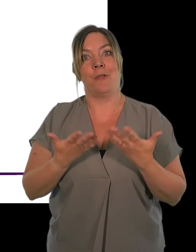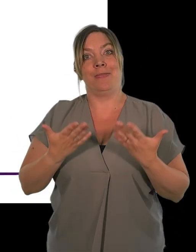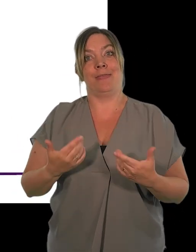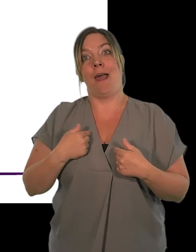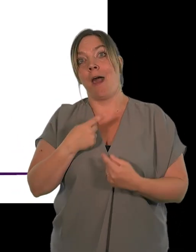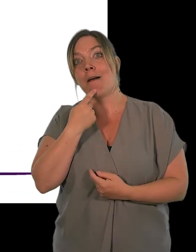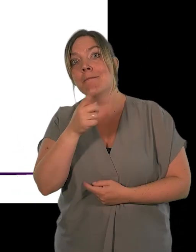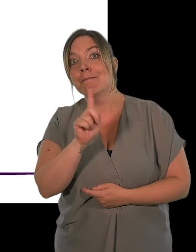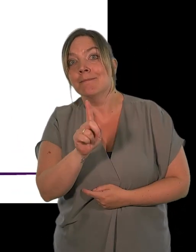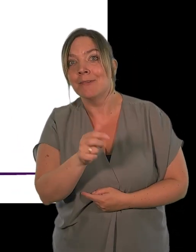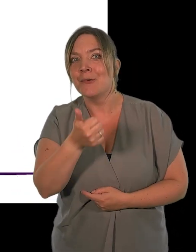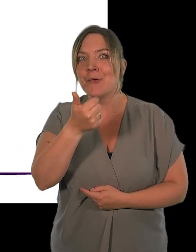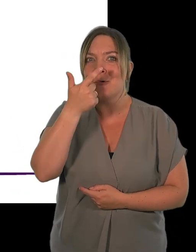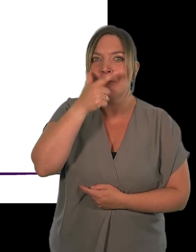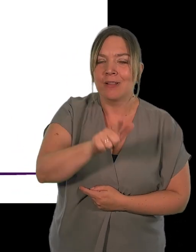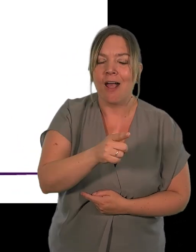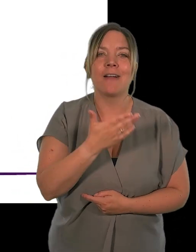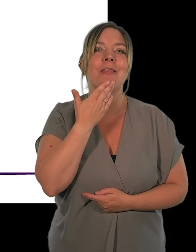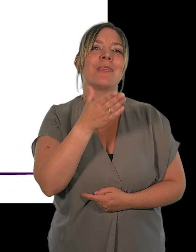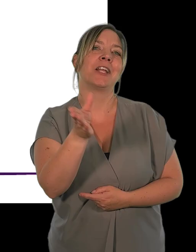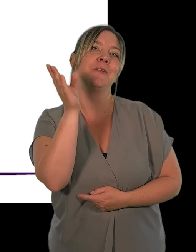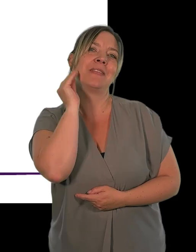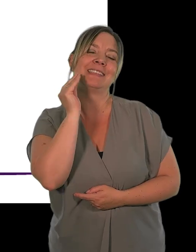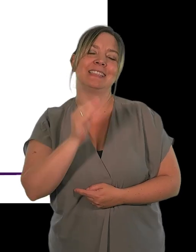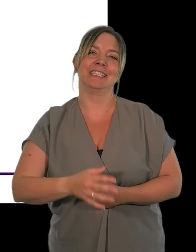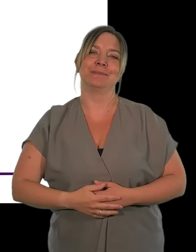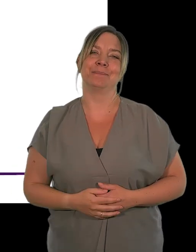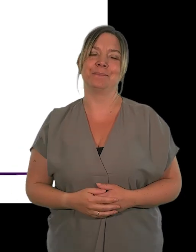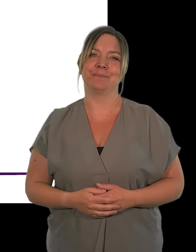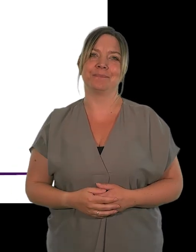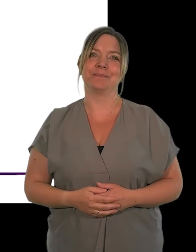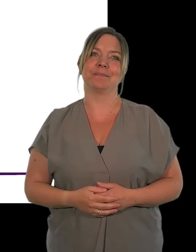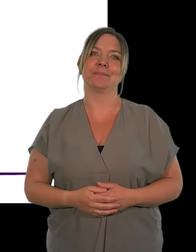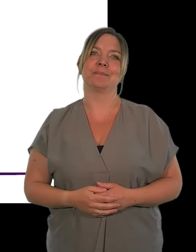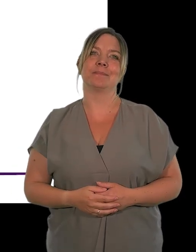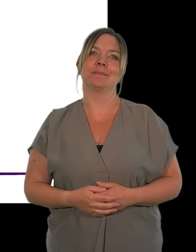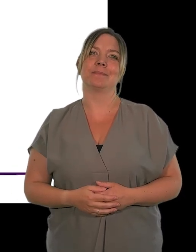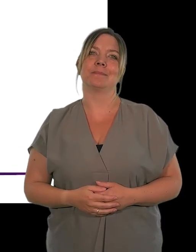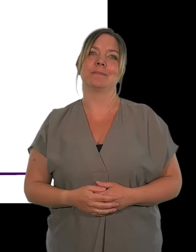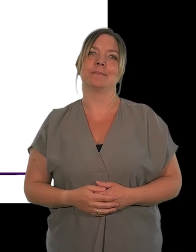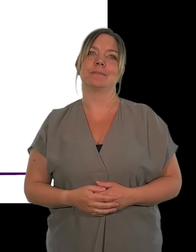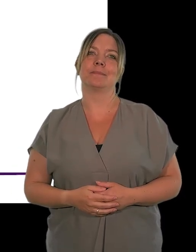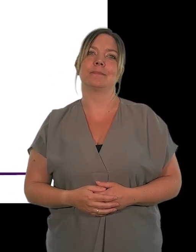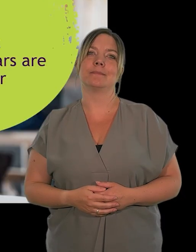your assessment. All that leaves me to say is good luck and thank you for listening.